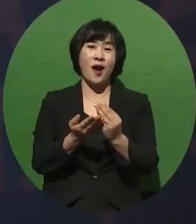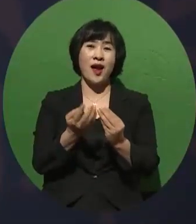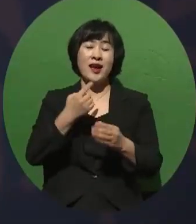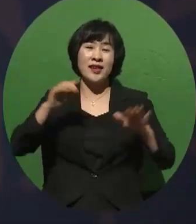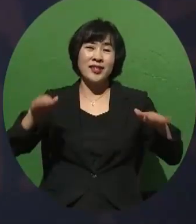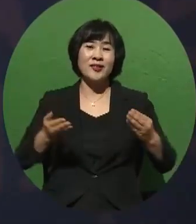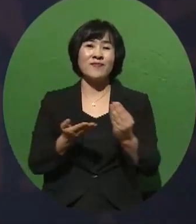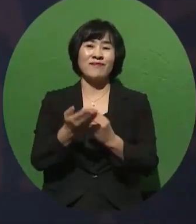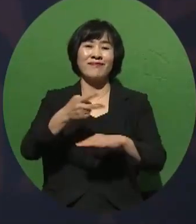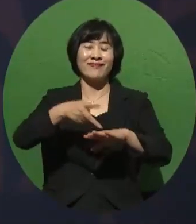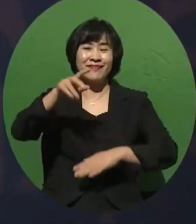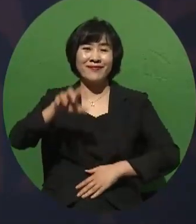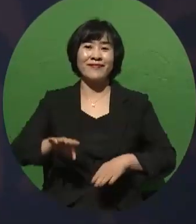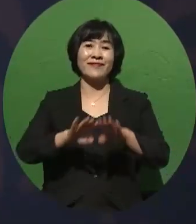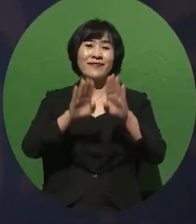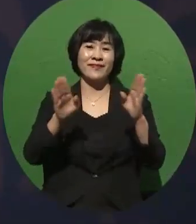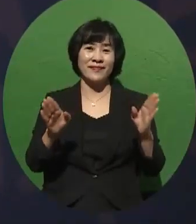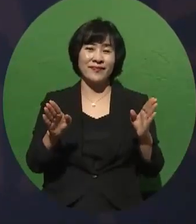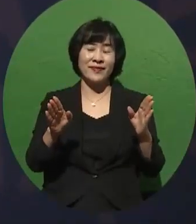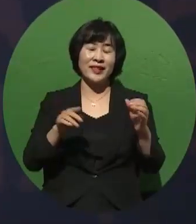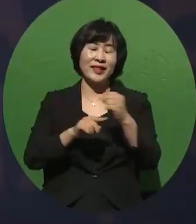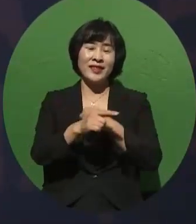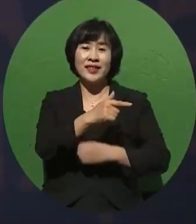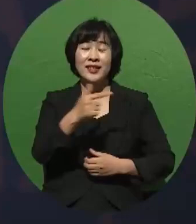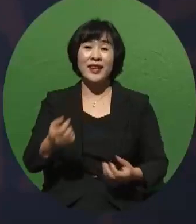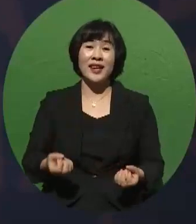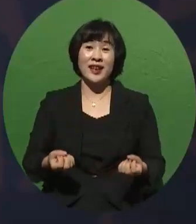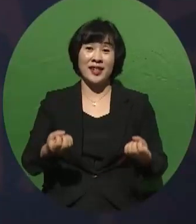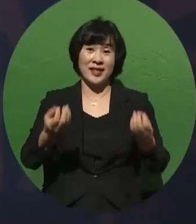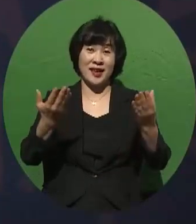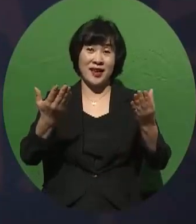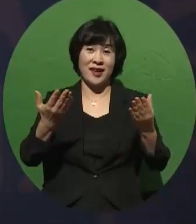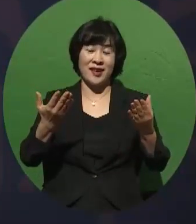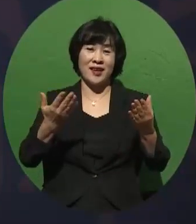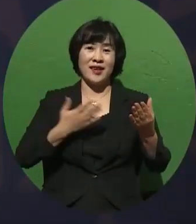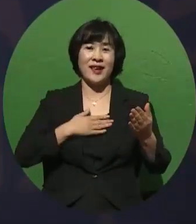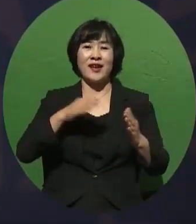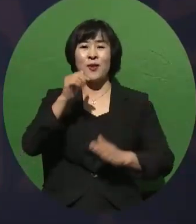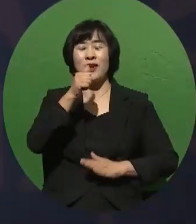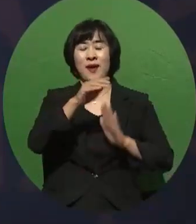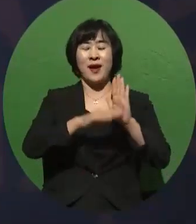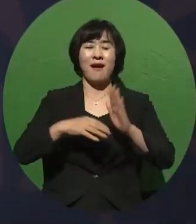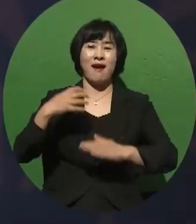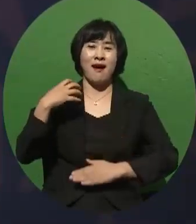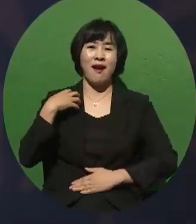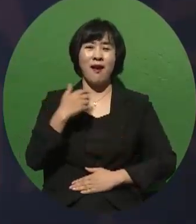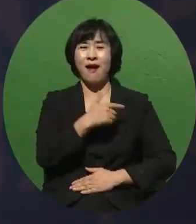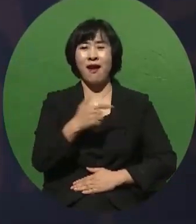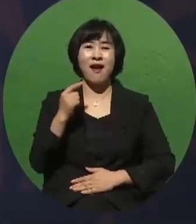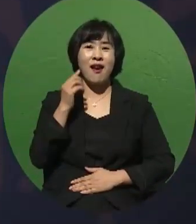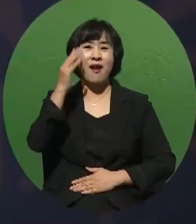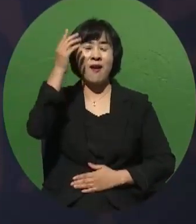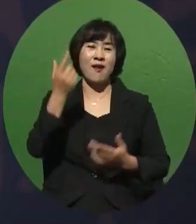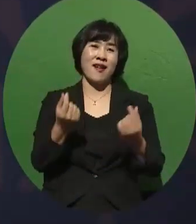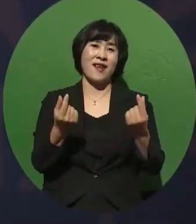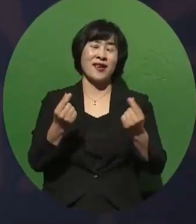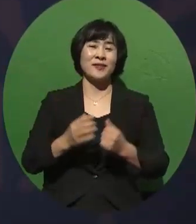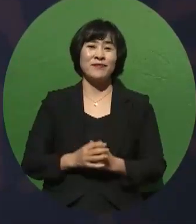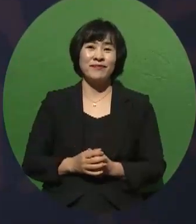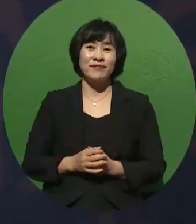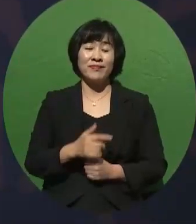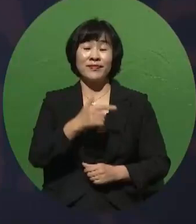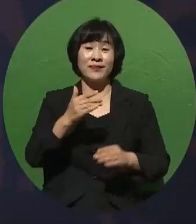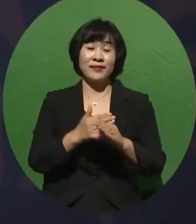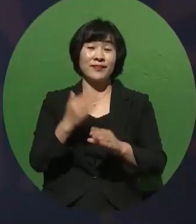This island is being called Island of Angel. I'm personally very honored to take